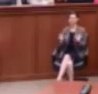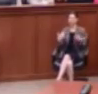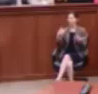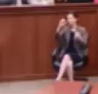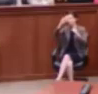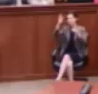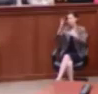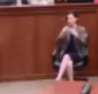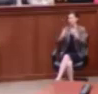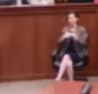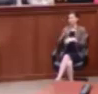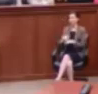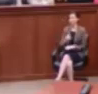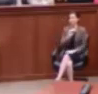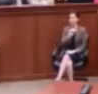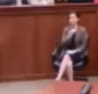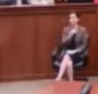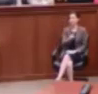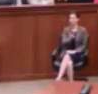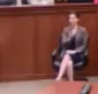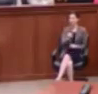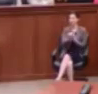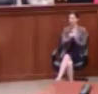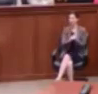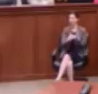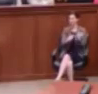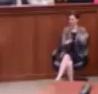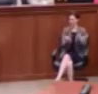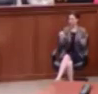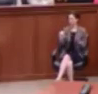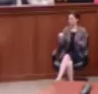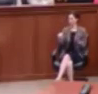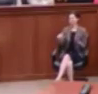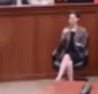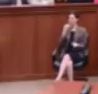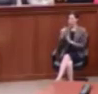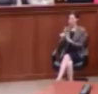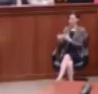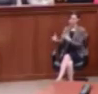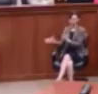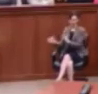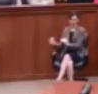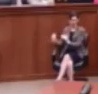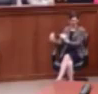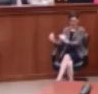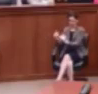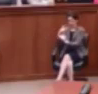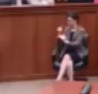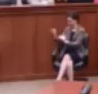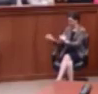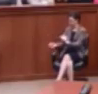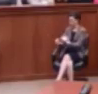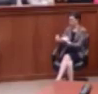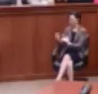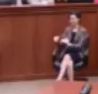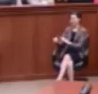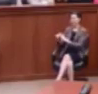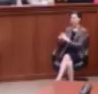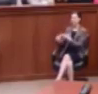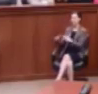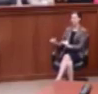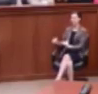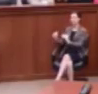things that I know. EMR would be the statewide, and EMT is not a statewide advance. Can we move it to where that statewide advance gives